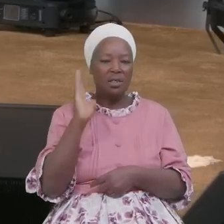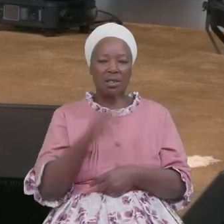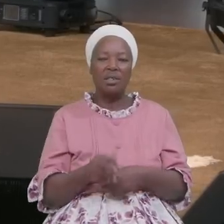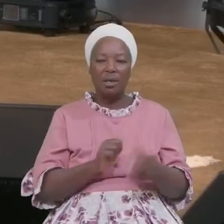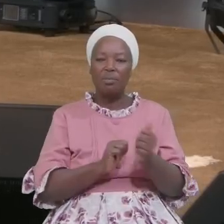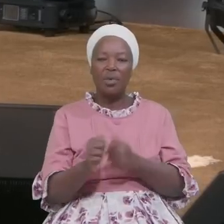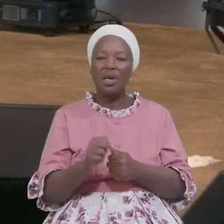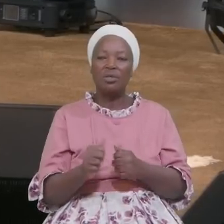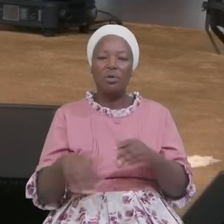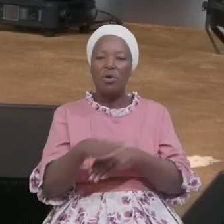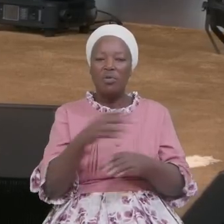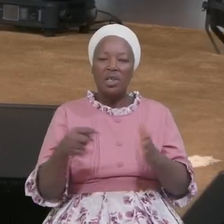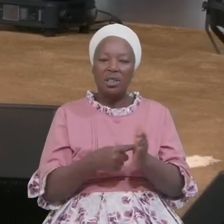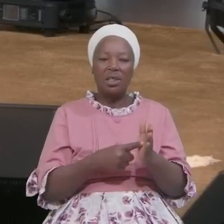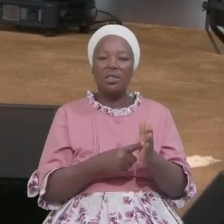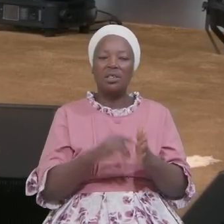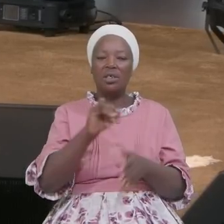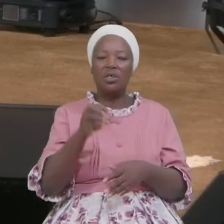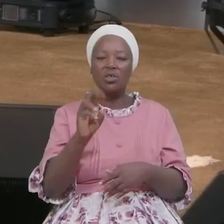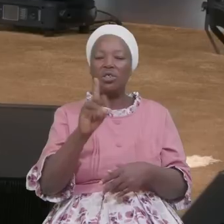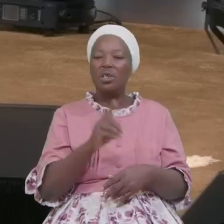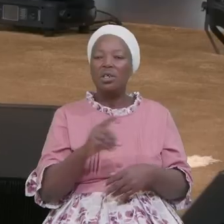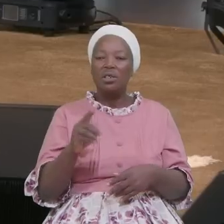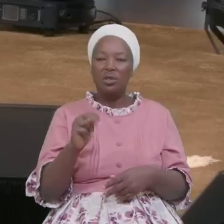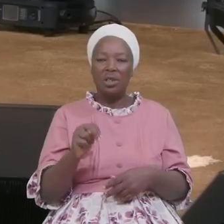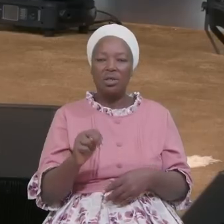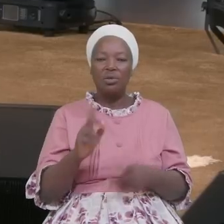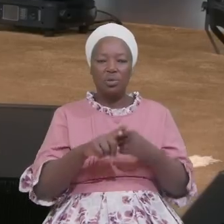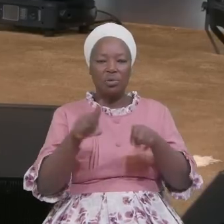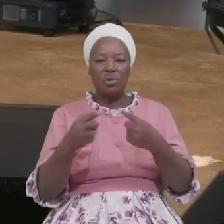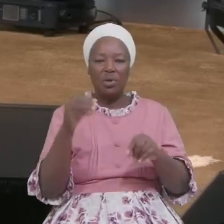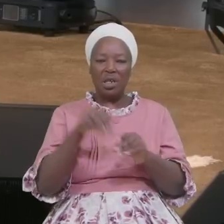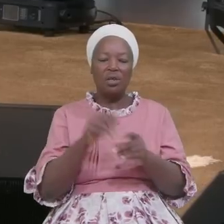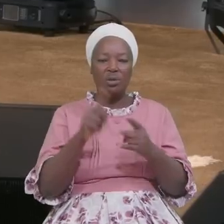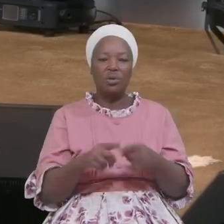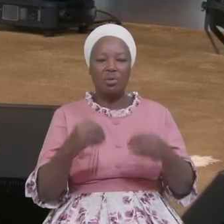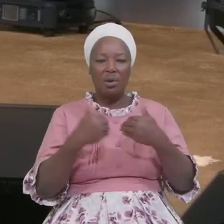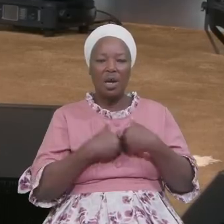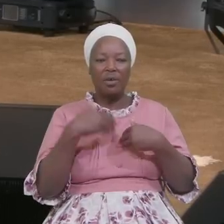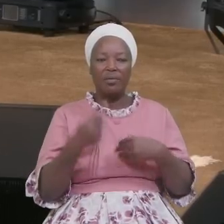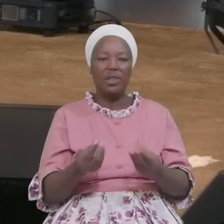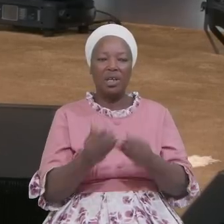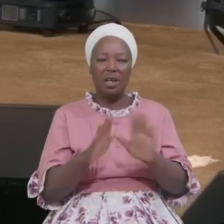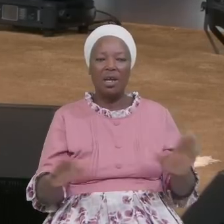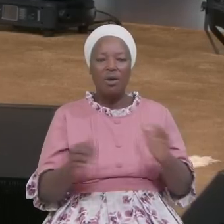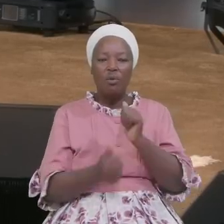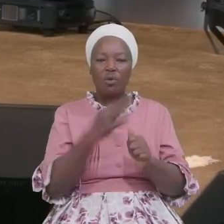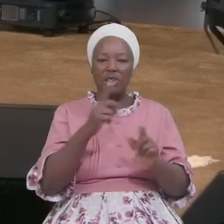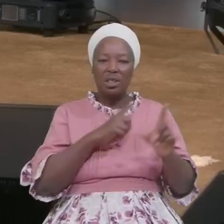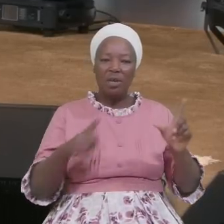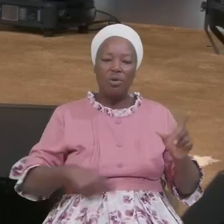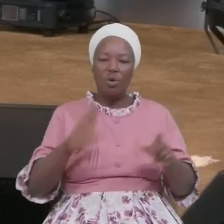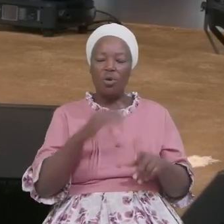over this Jordan to go in to possess the land which the Lord